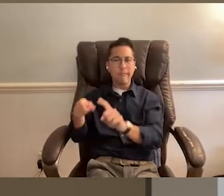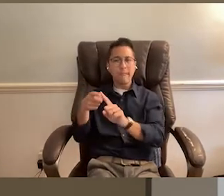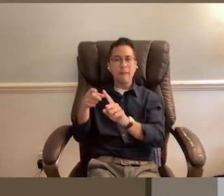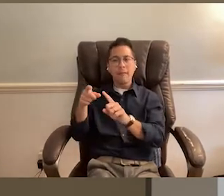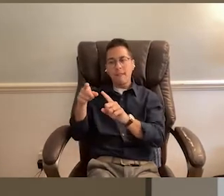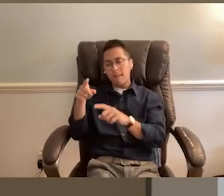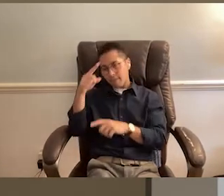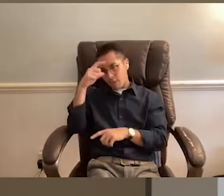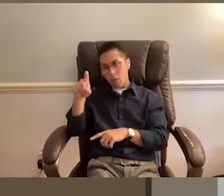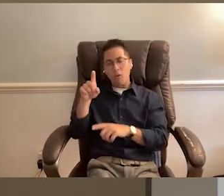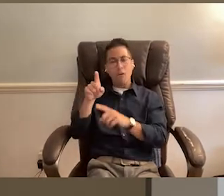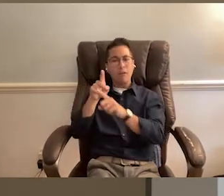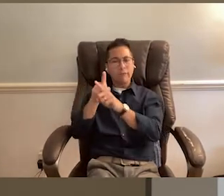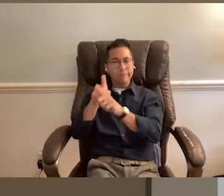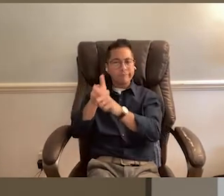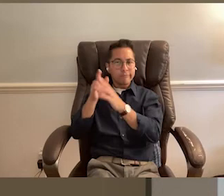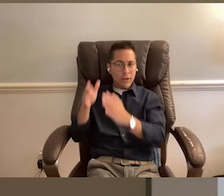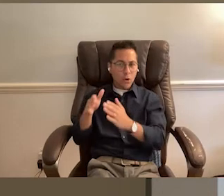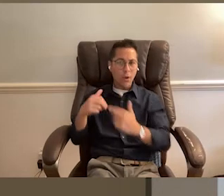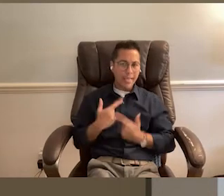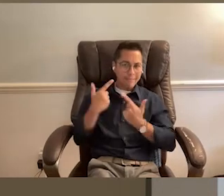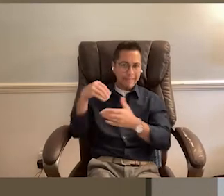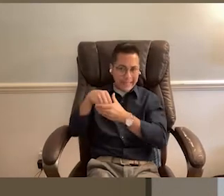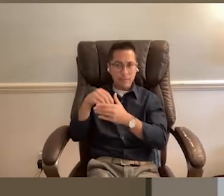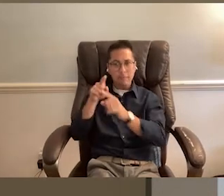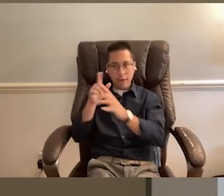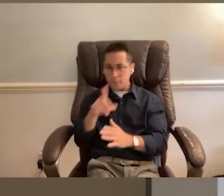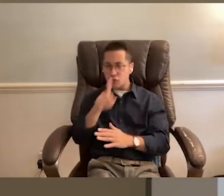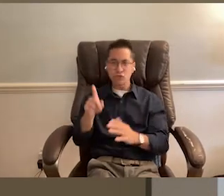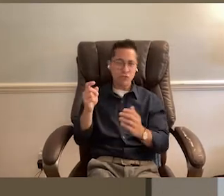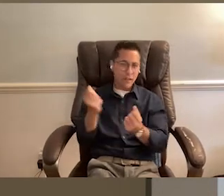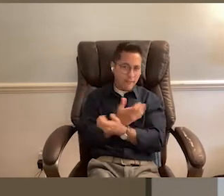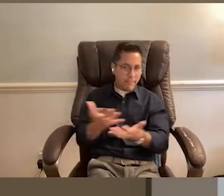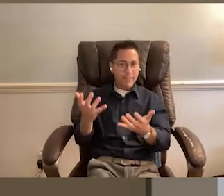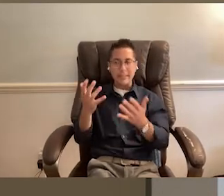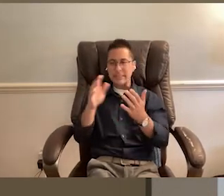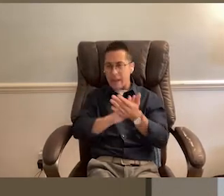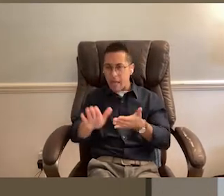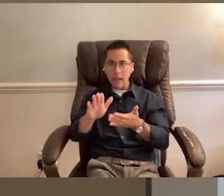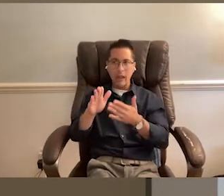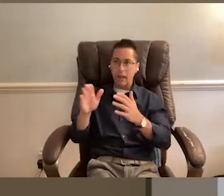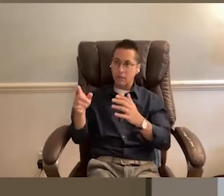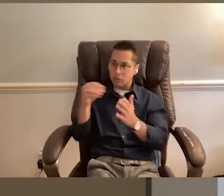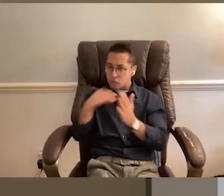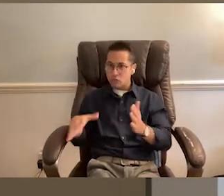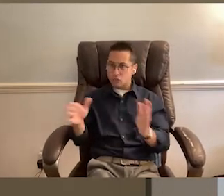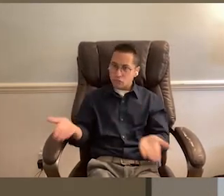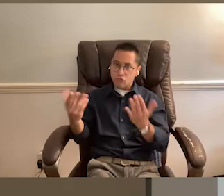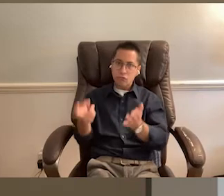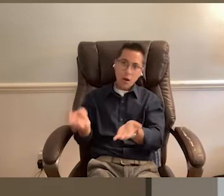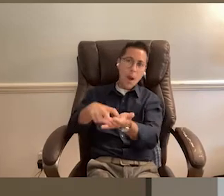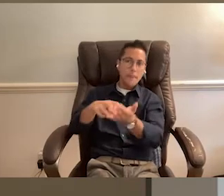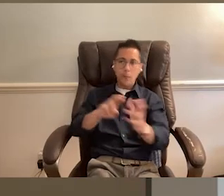for students who require different levels of support. So this could mean what our general setup is, what our baseline is it's